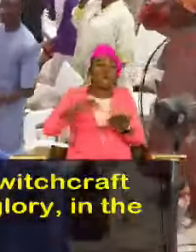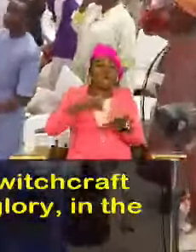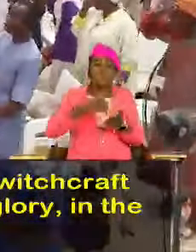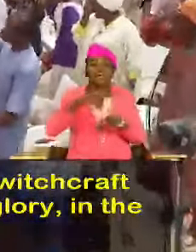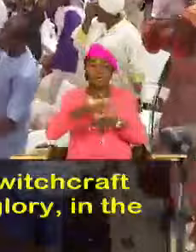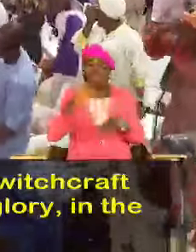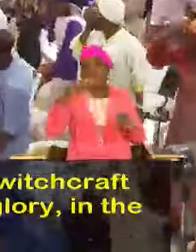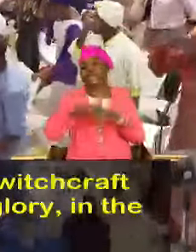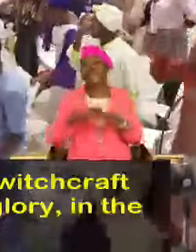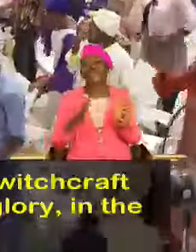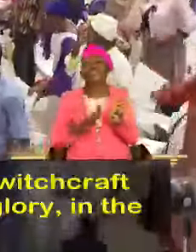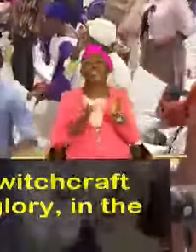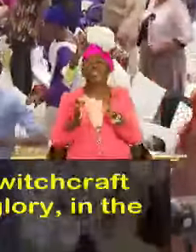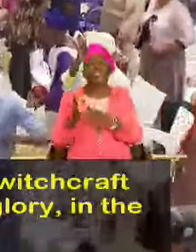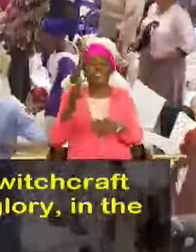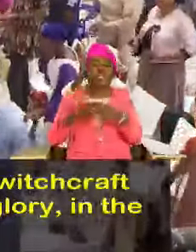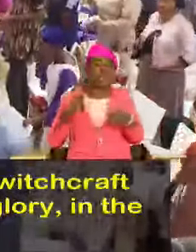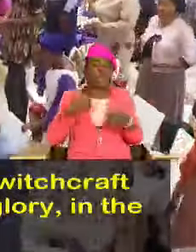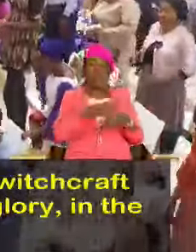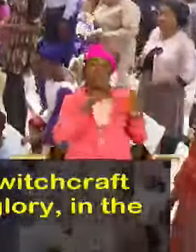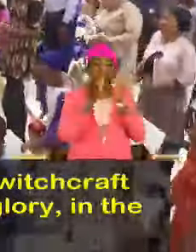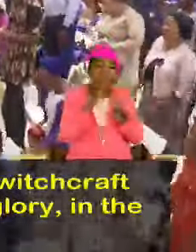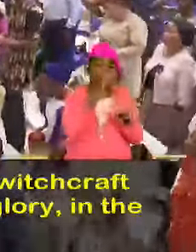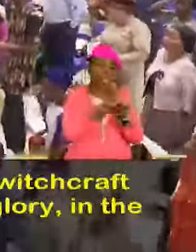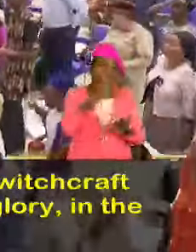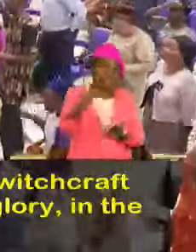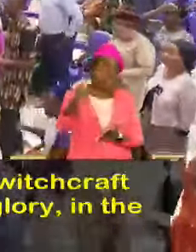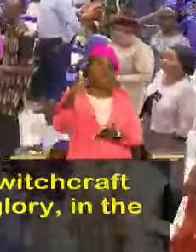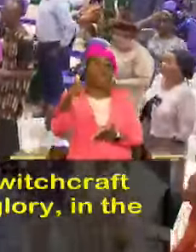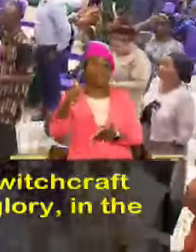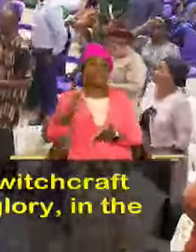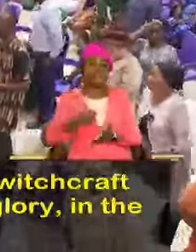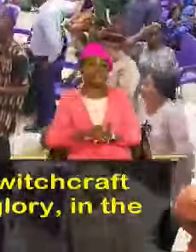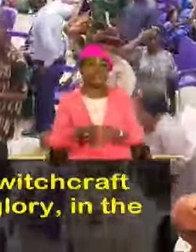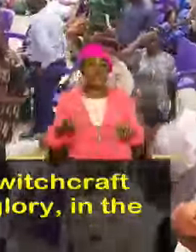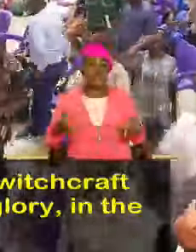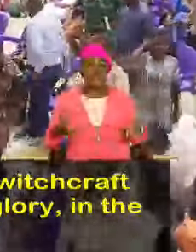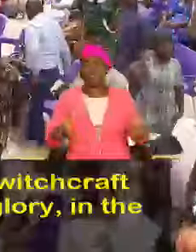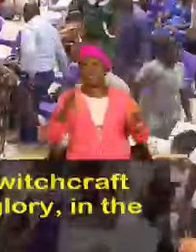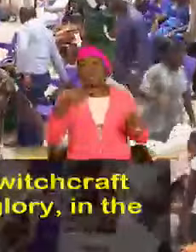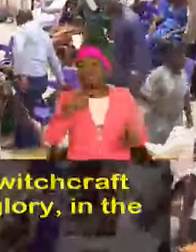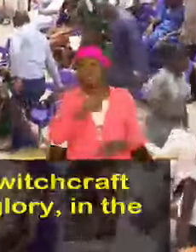in Jesus name we pray please let us be